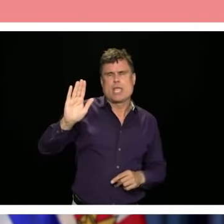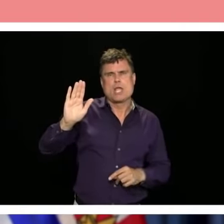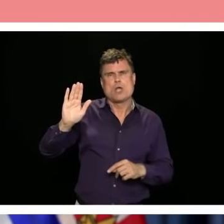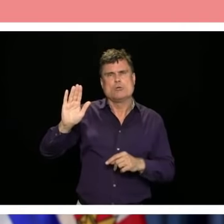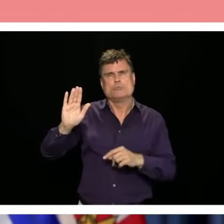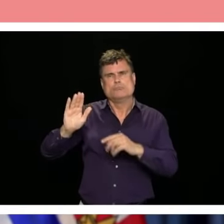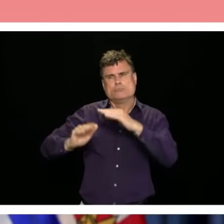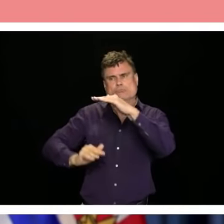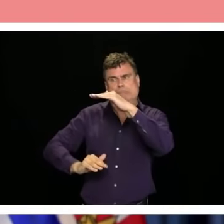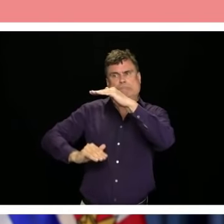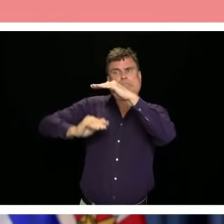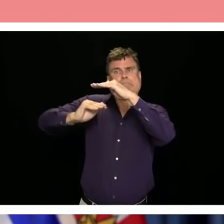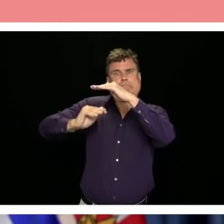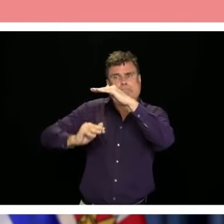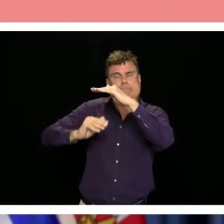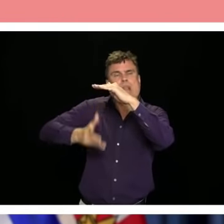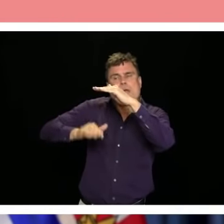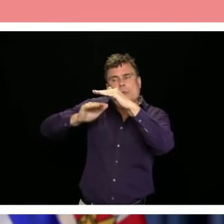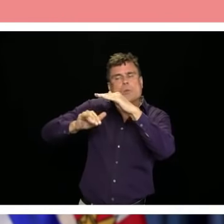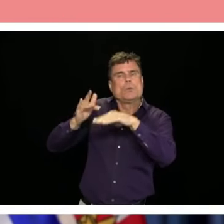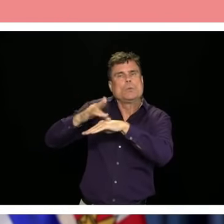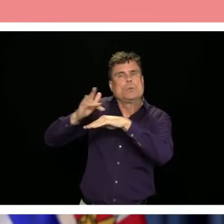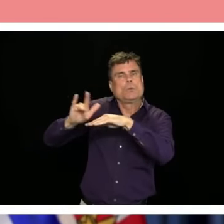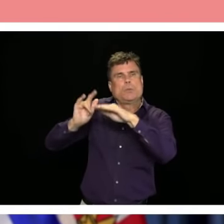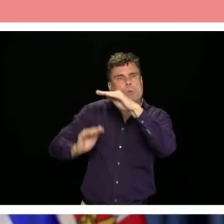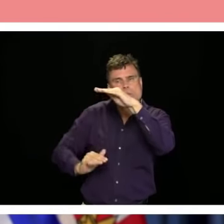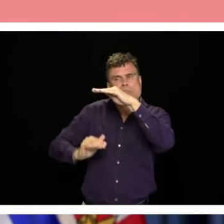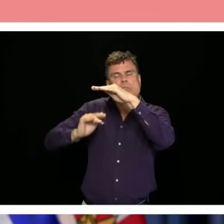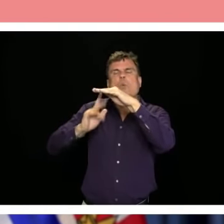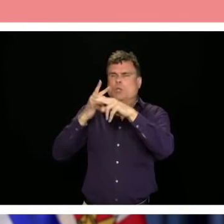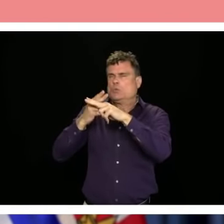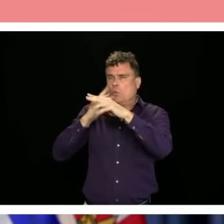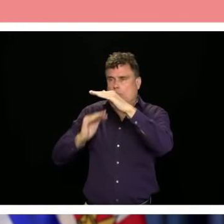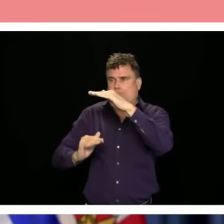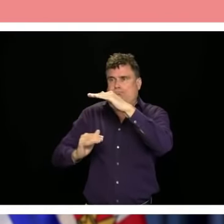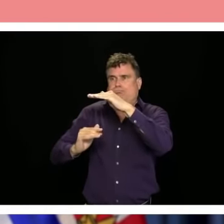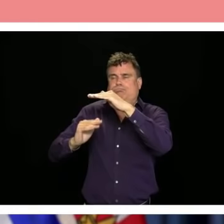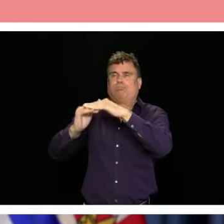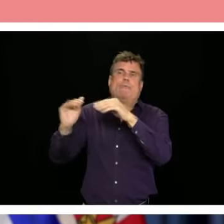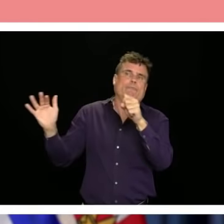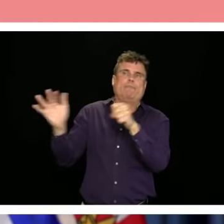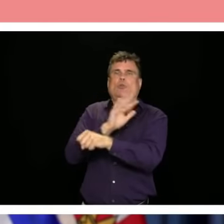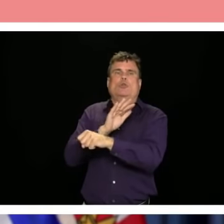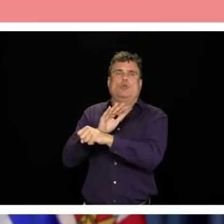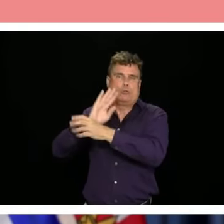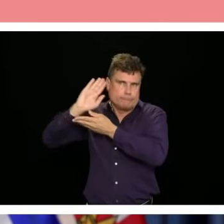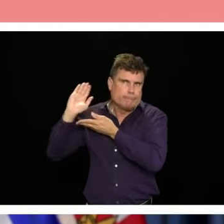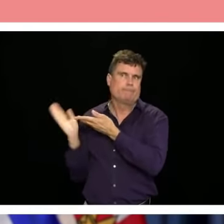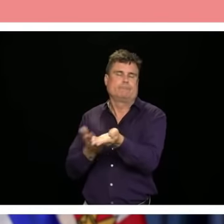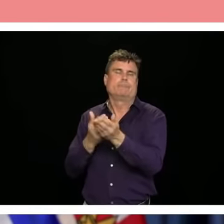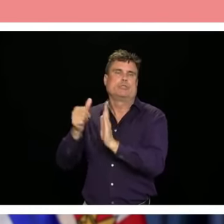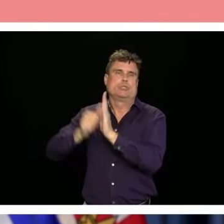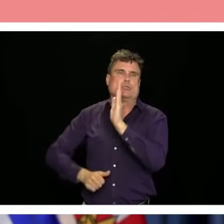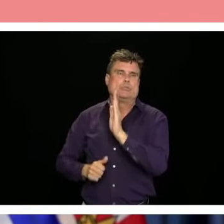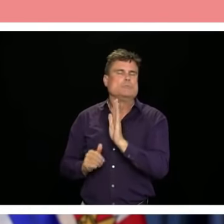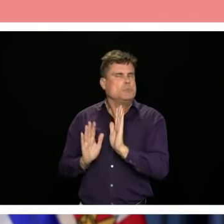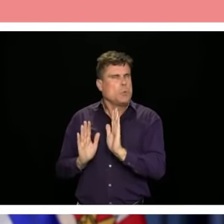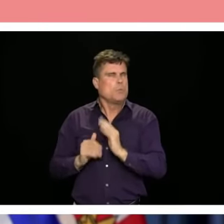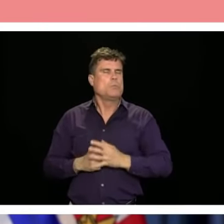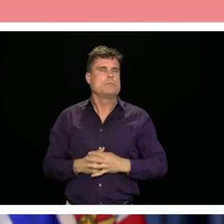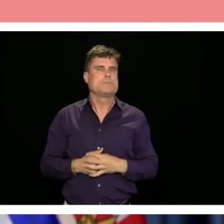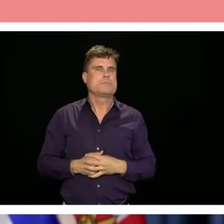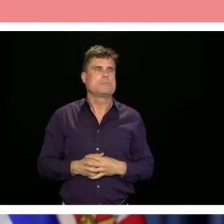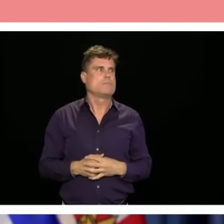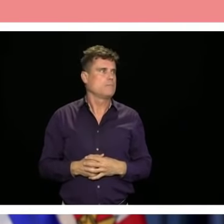8 private sites. 7 of those are operating at full contracted capacity as we speak. The only one that isn't quite there yet is Falls Creek